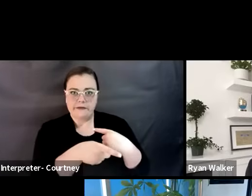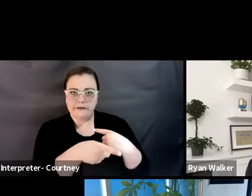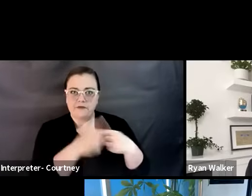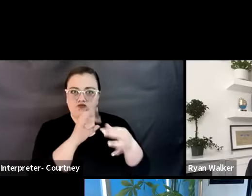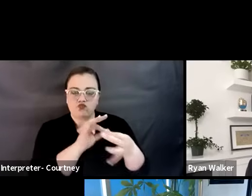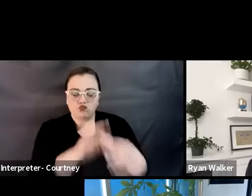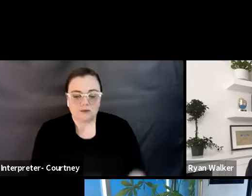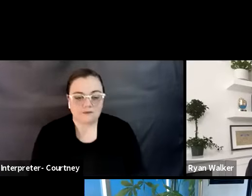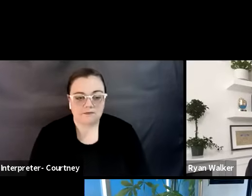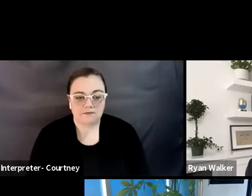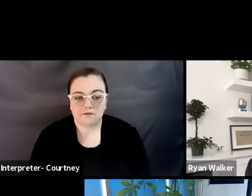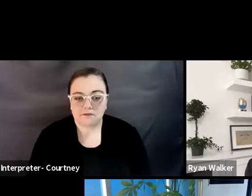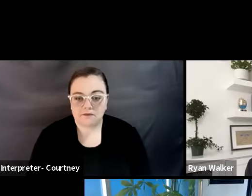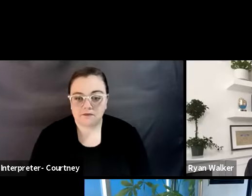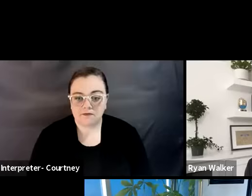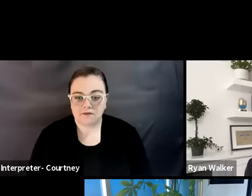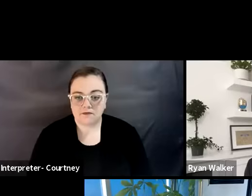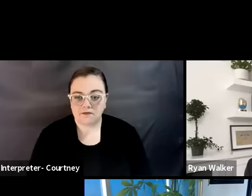Absolutely.